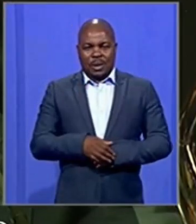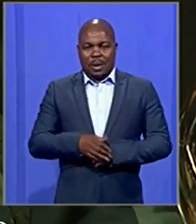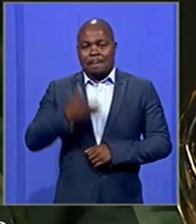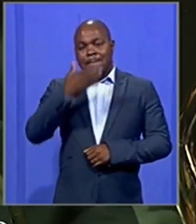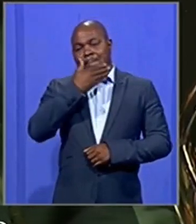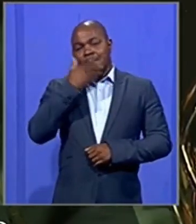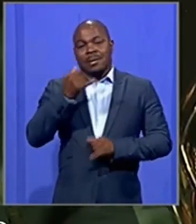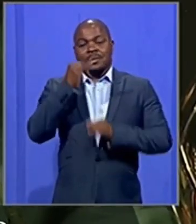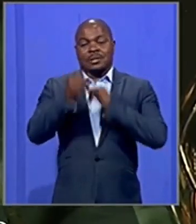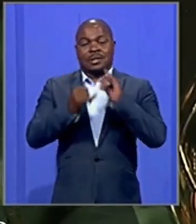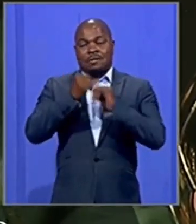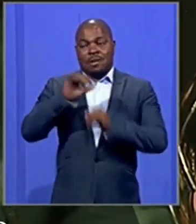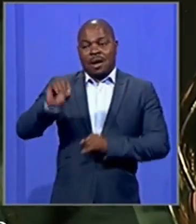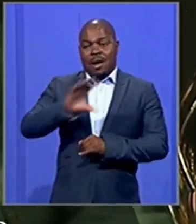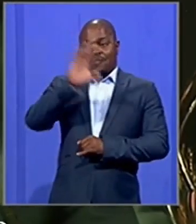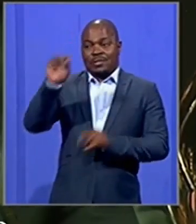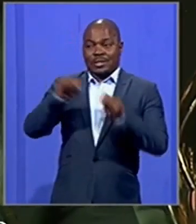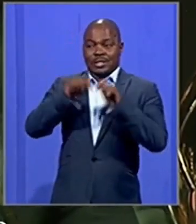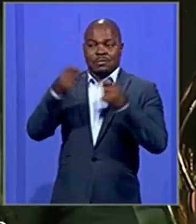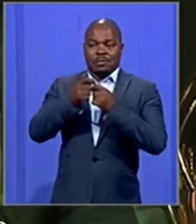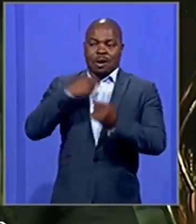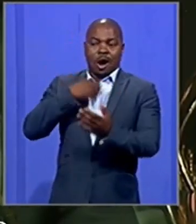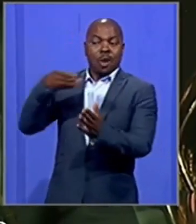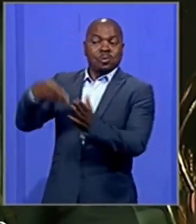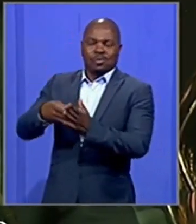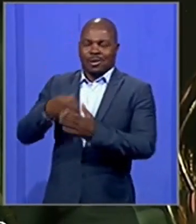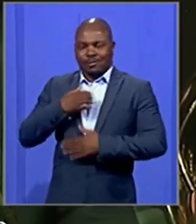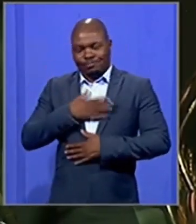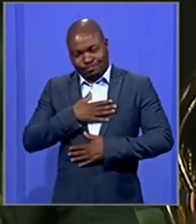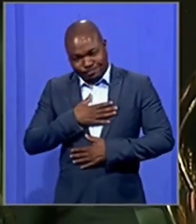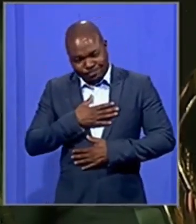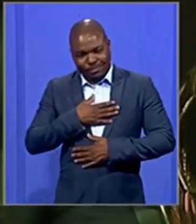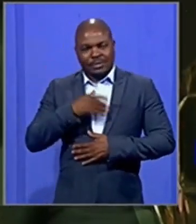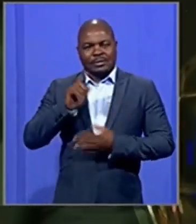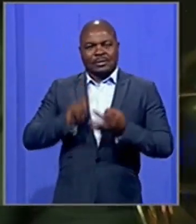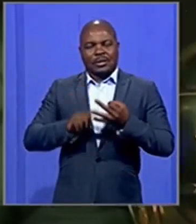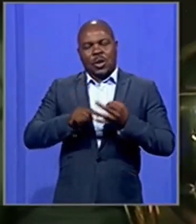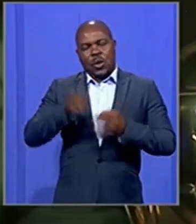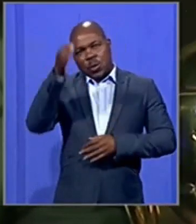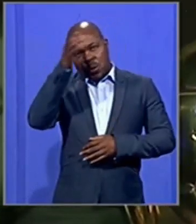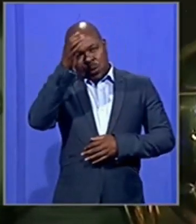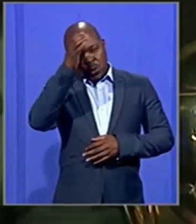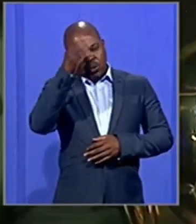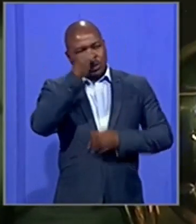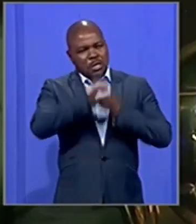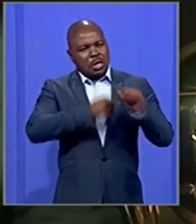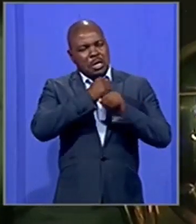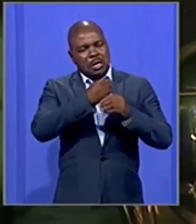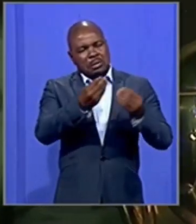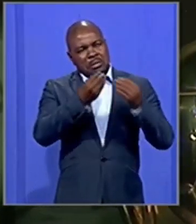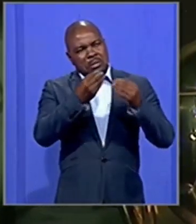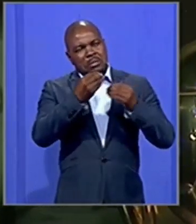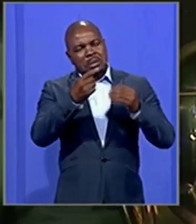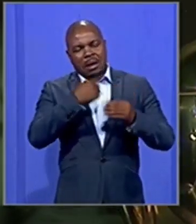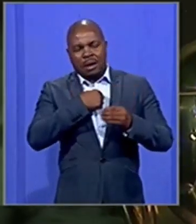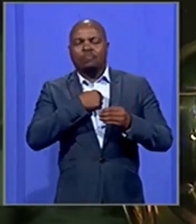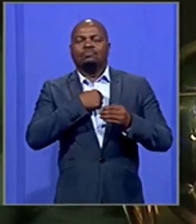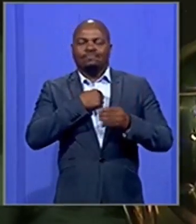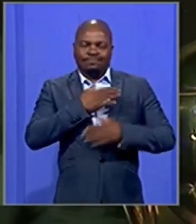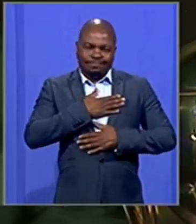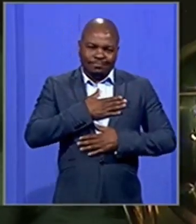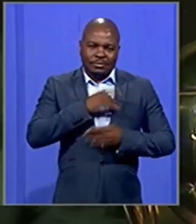in Africa. All I can say is I'm grateful for what coach have done with me throughout the year, my